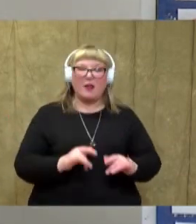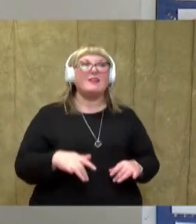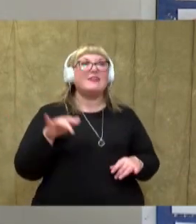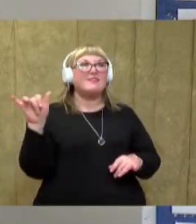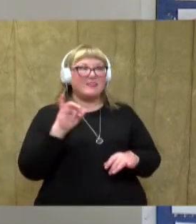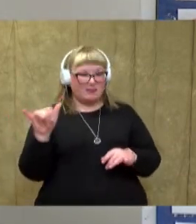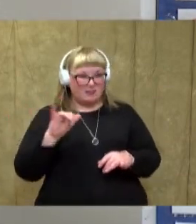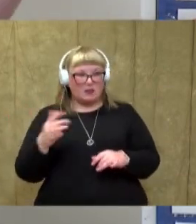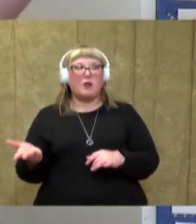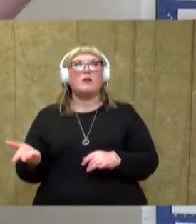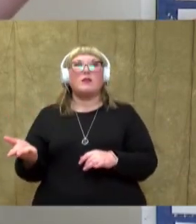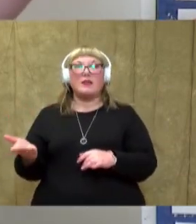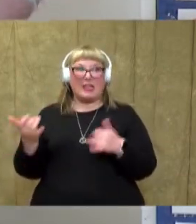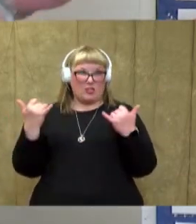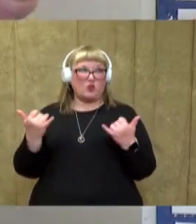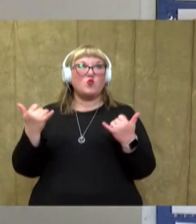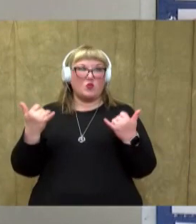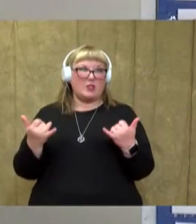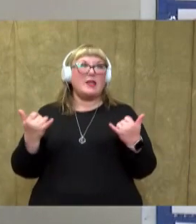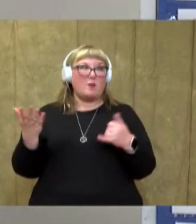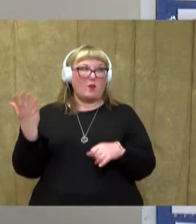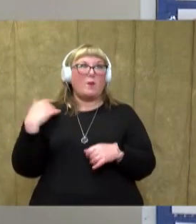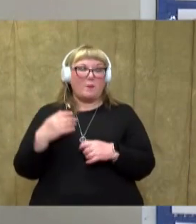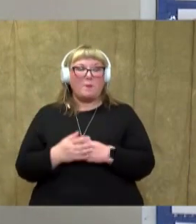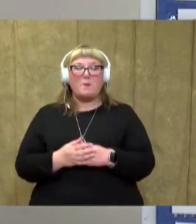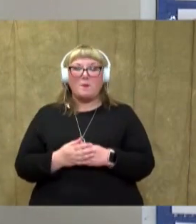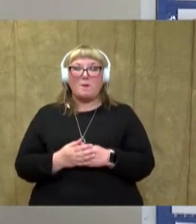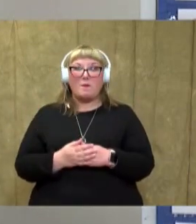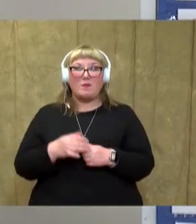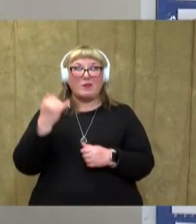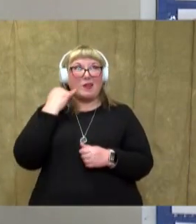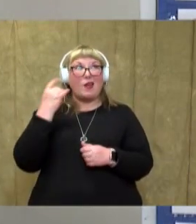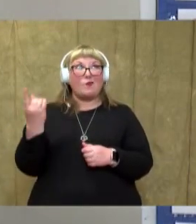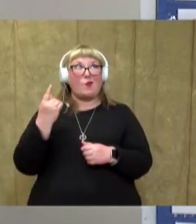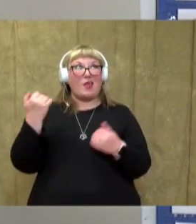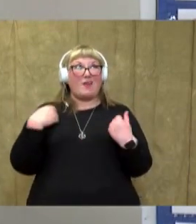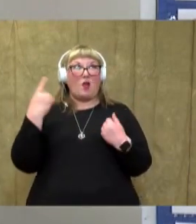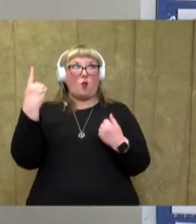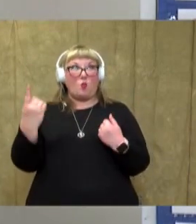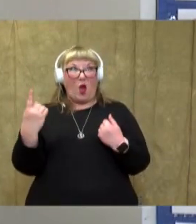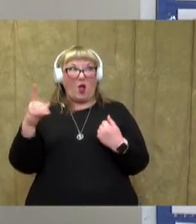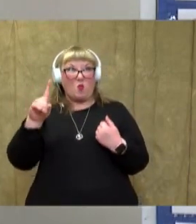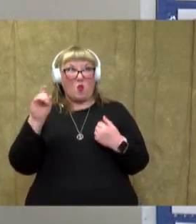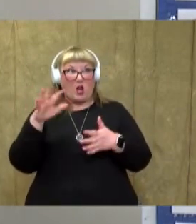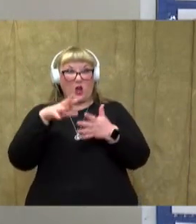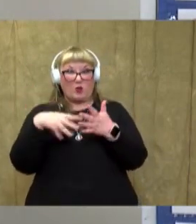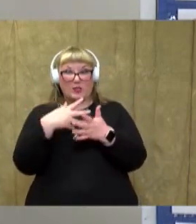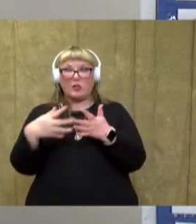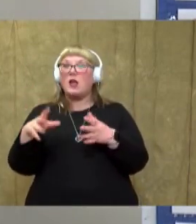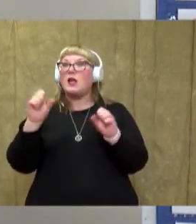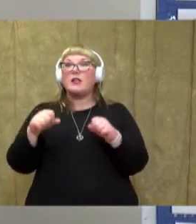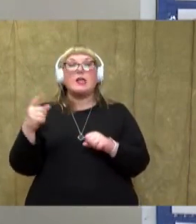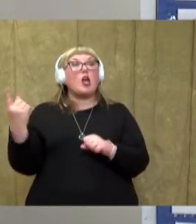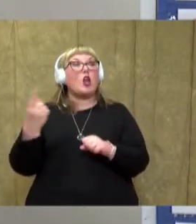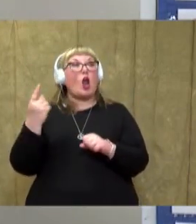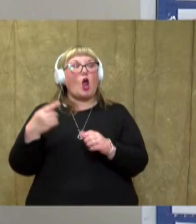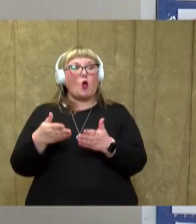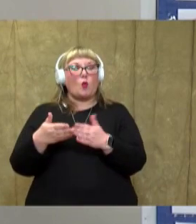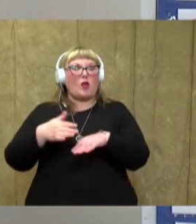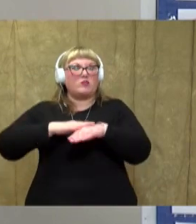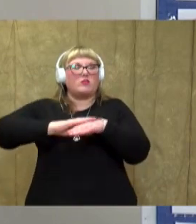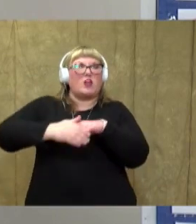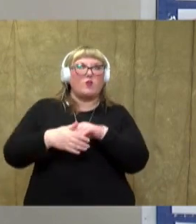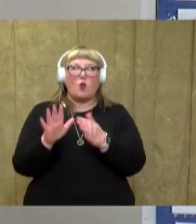we did today. And if you only have one hundreds chart and you don't want to mess those up, you can always put a piece of